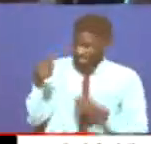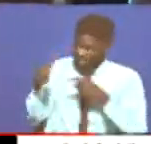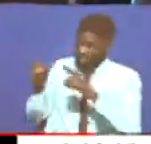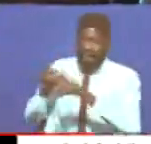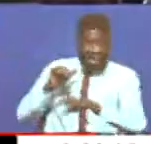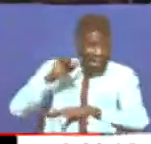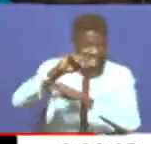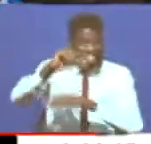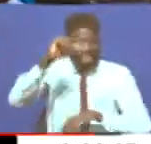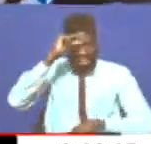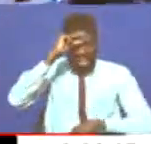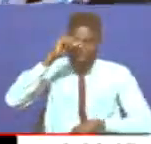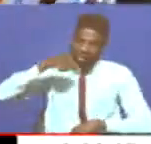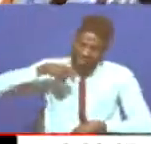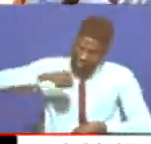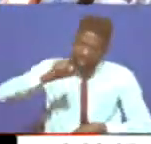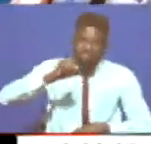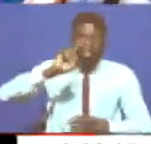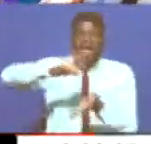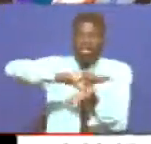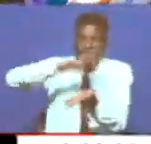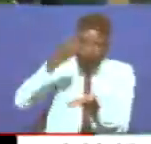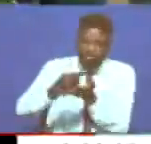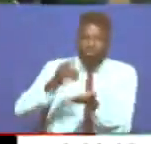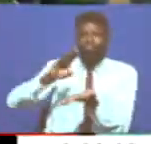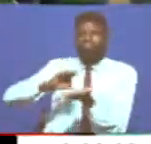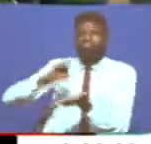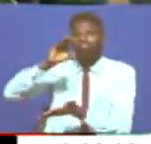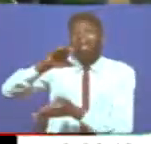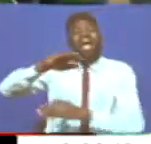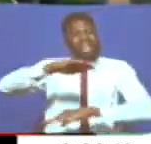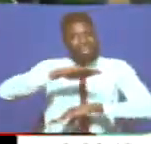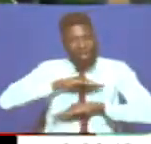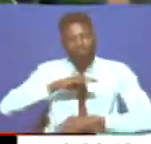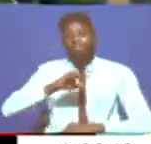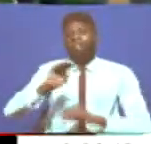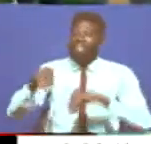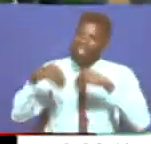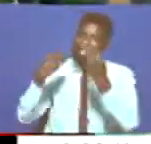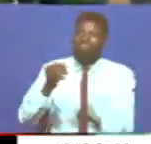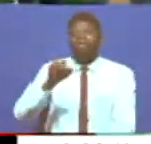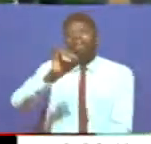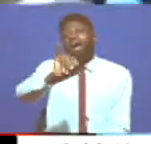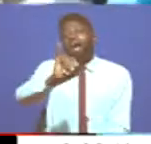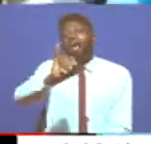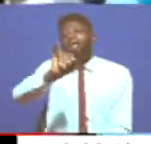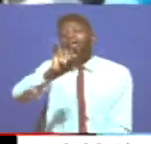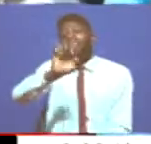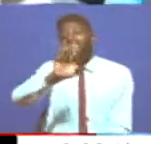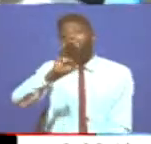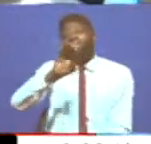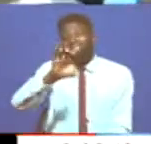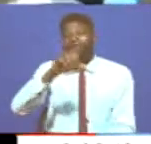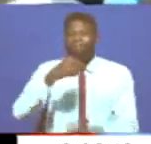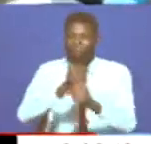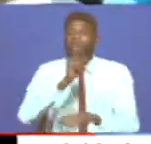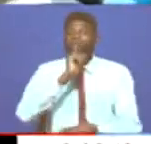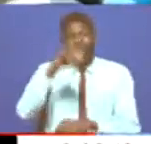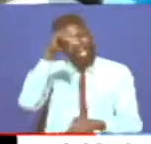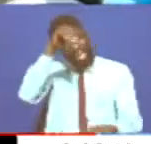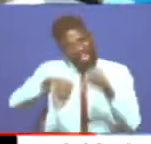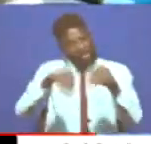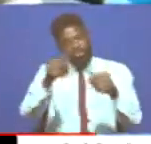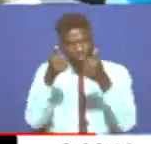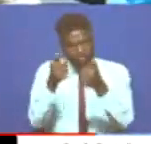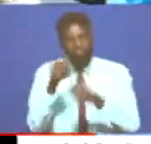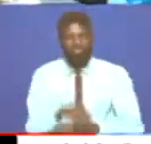to allocate adequate resources to the electoral body in order to facilitate a credible poll. We don't want to cry